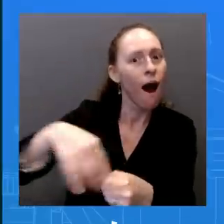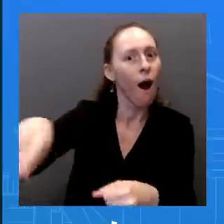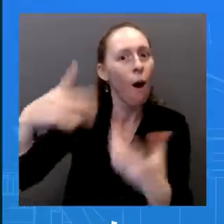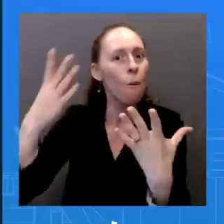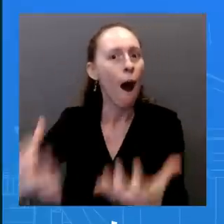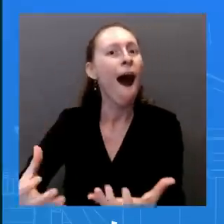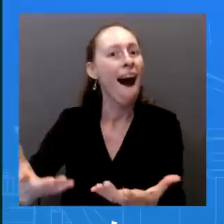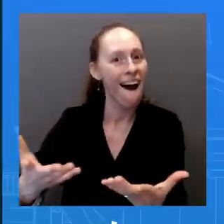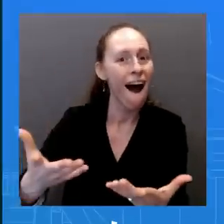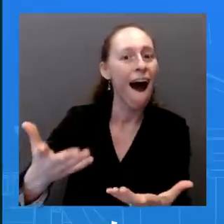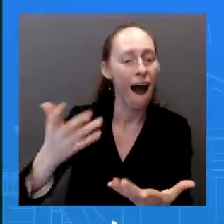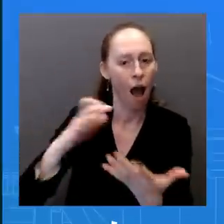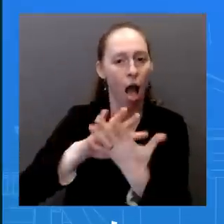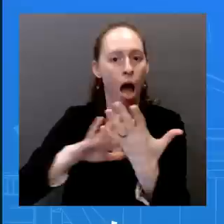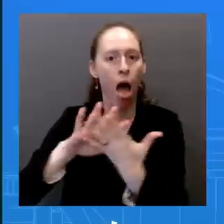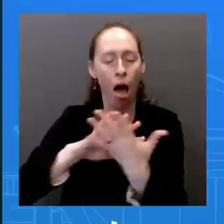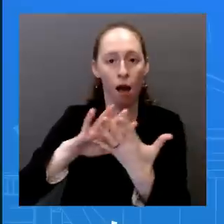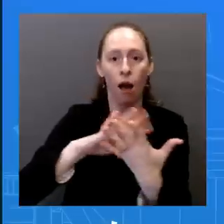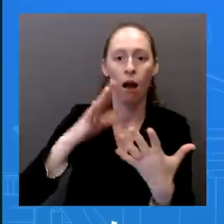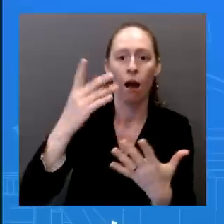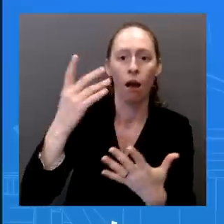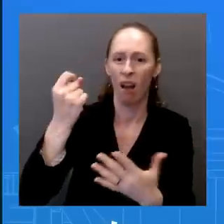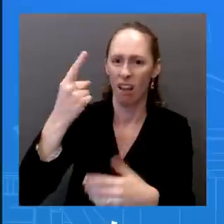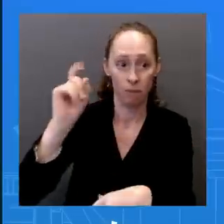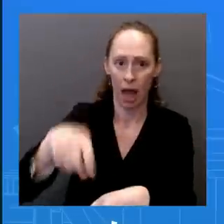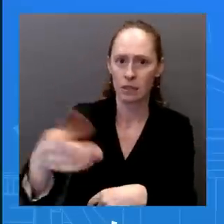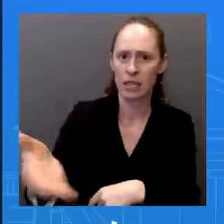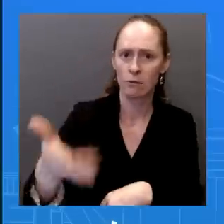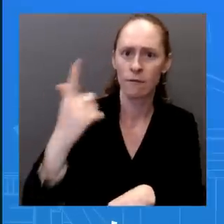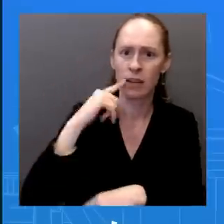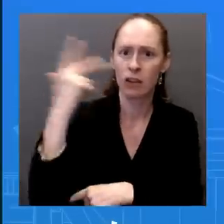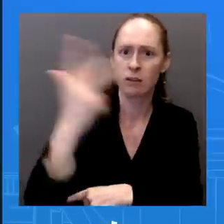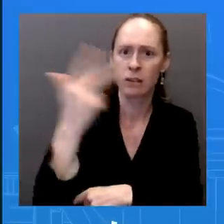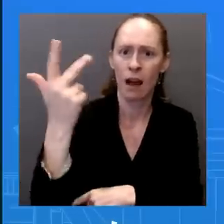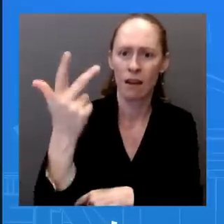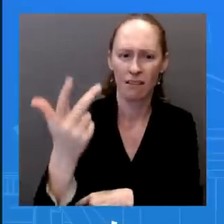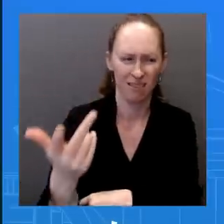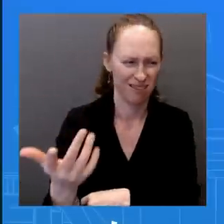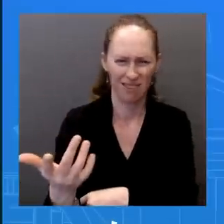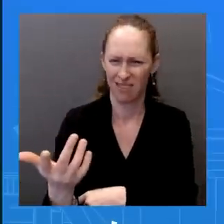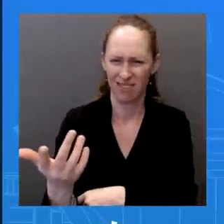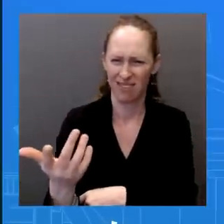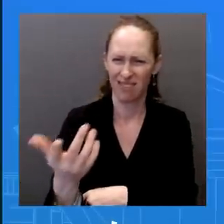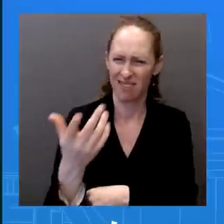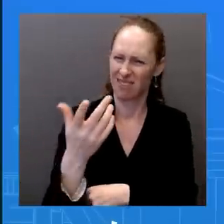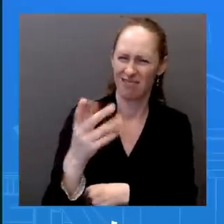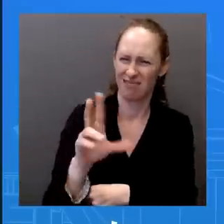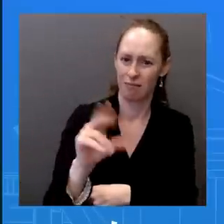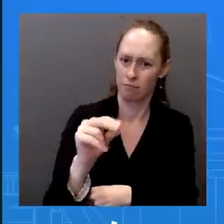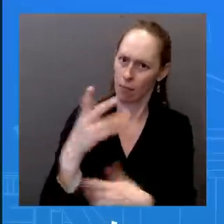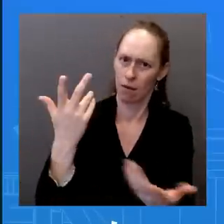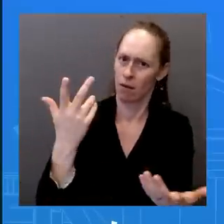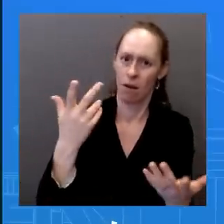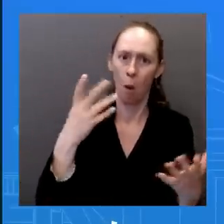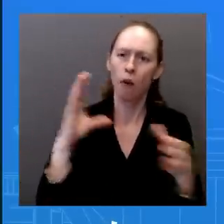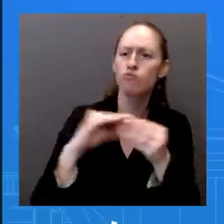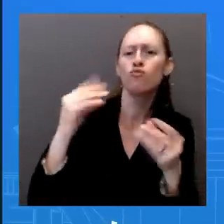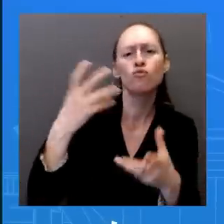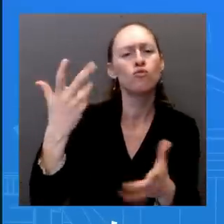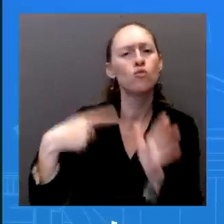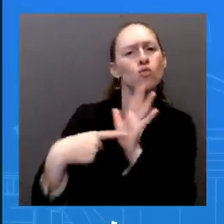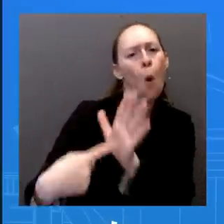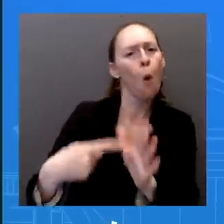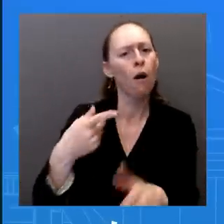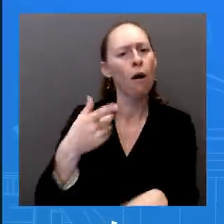themselves from Russia on the public stage. And Russia is scraping for personnel to throw into this